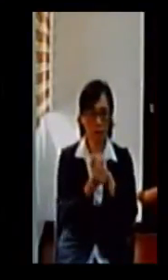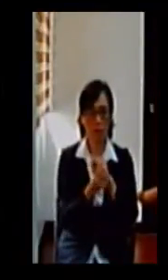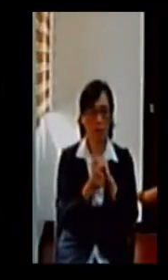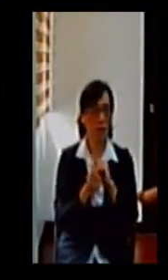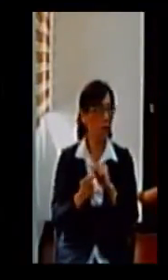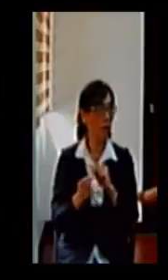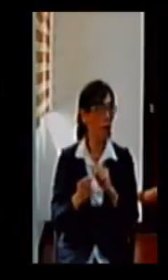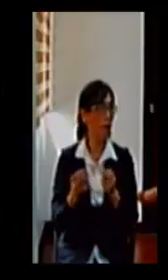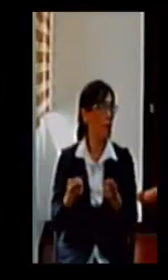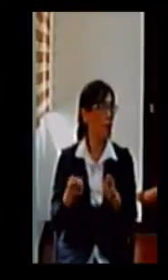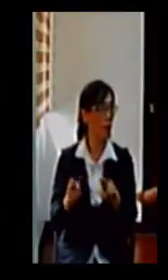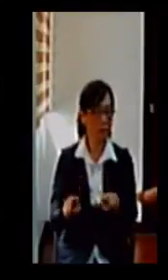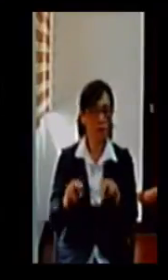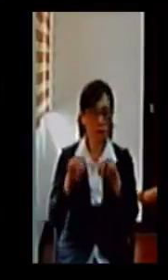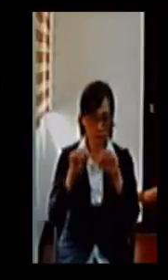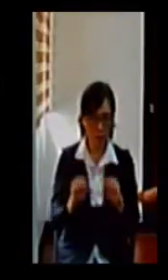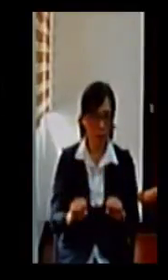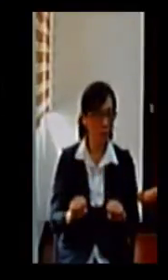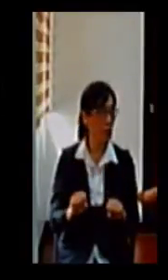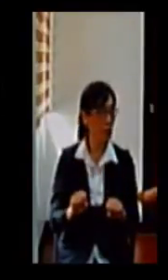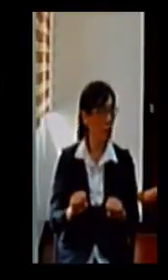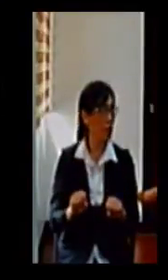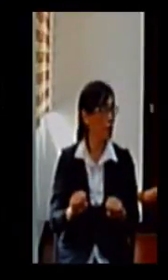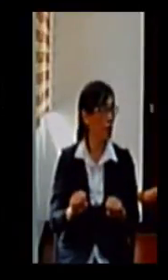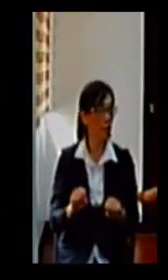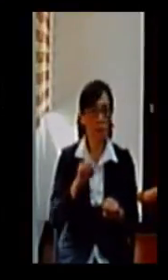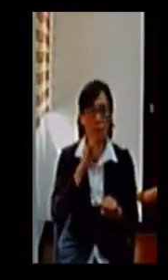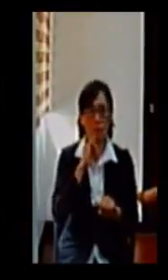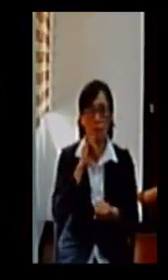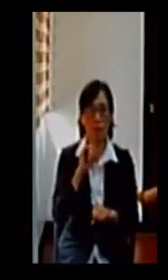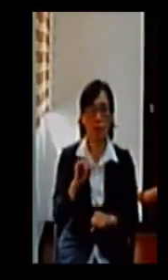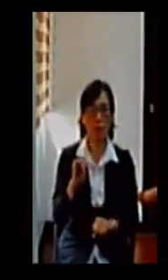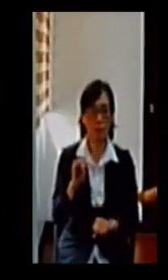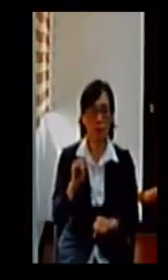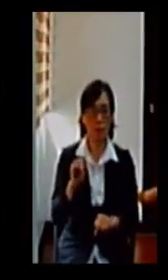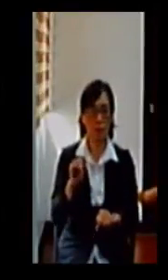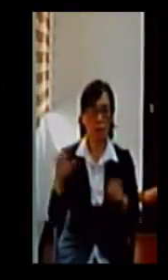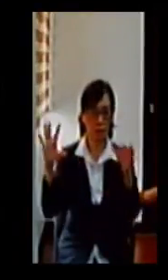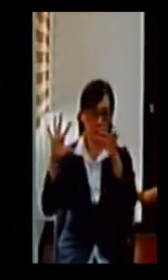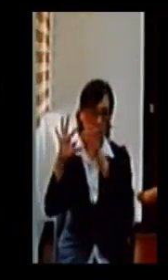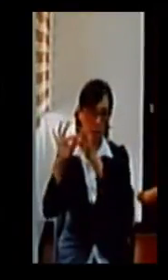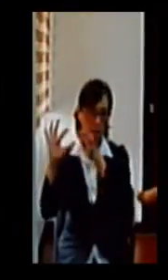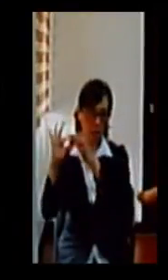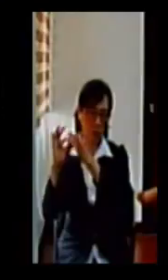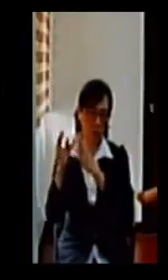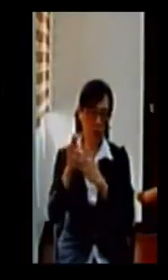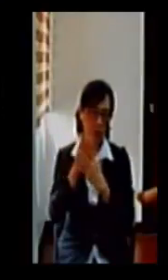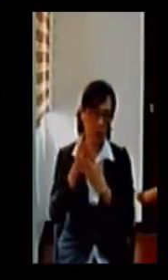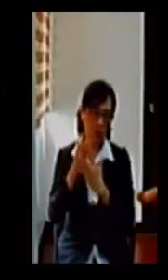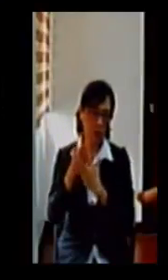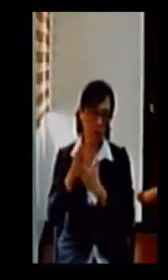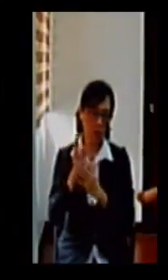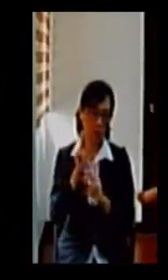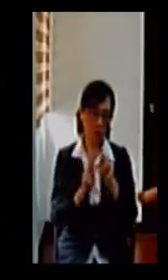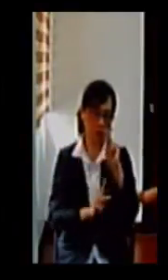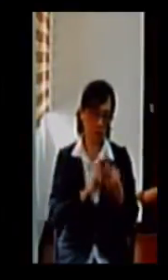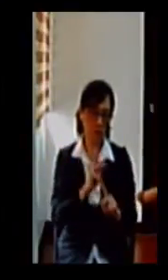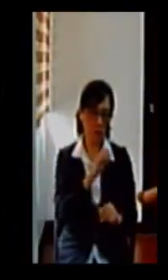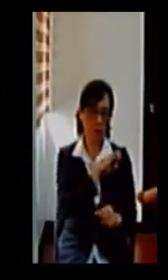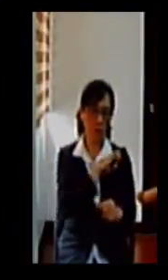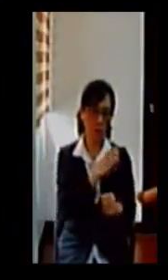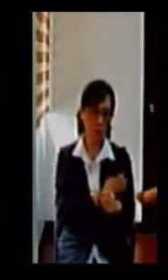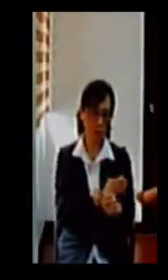possible, and is there a link between that kind of an effort of,